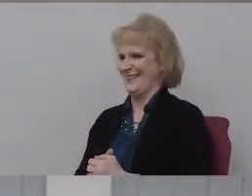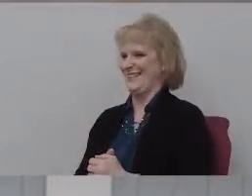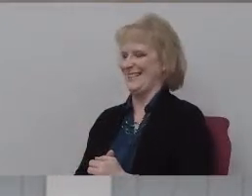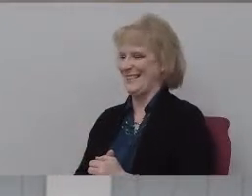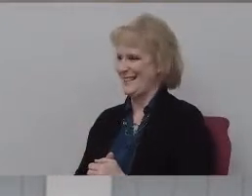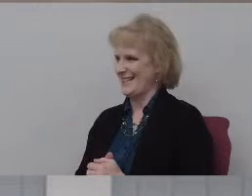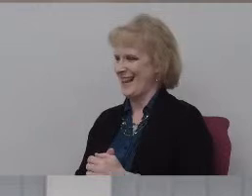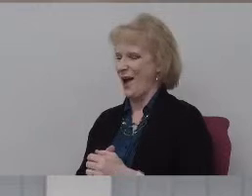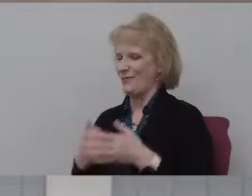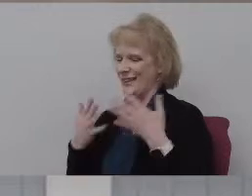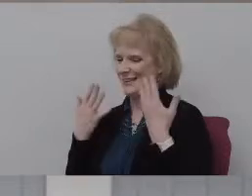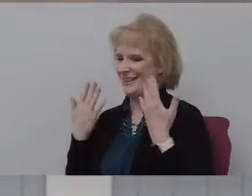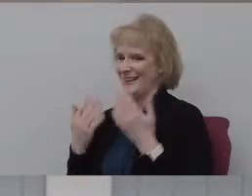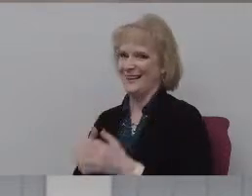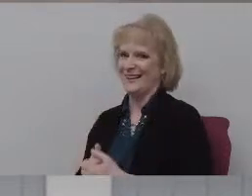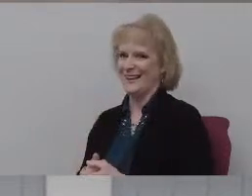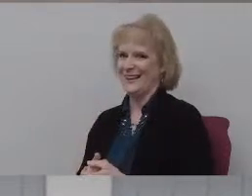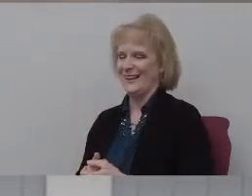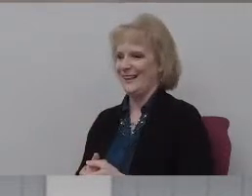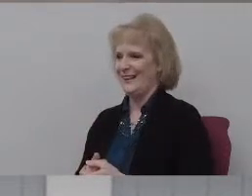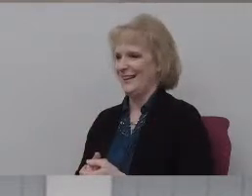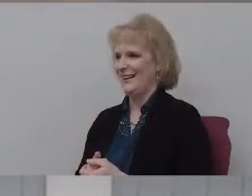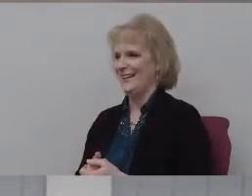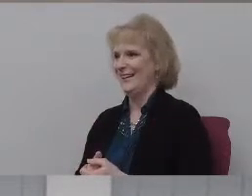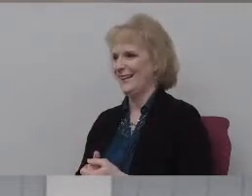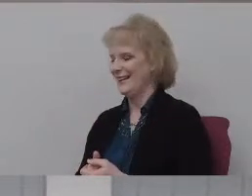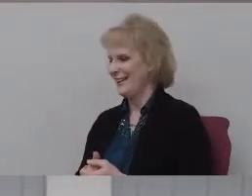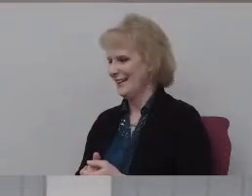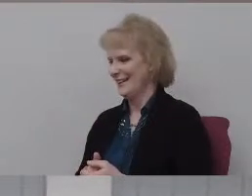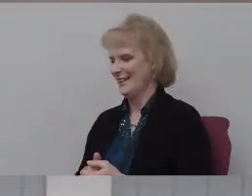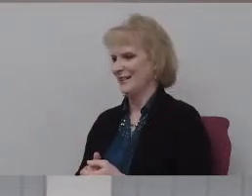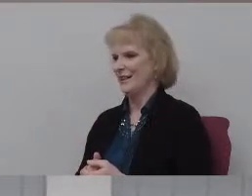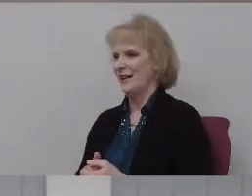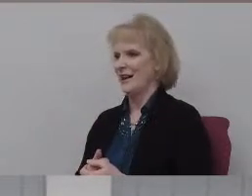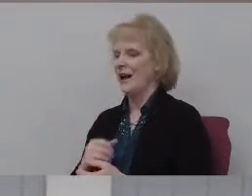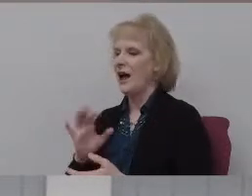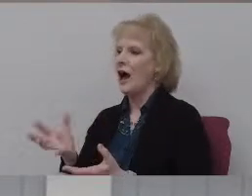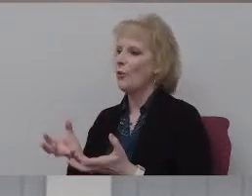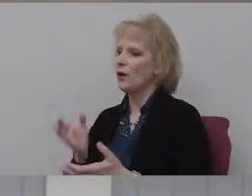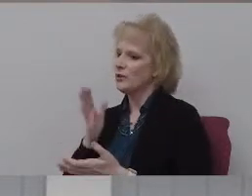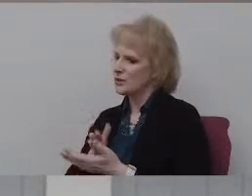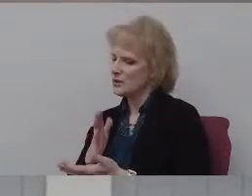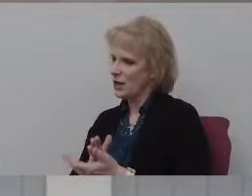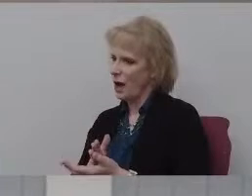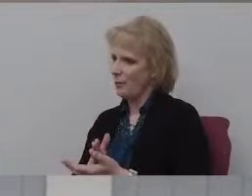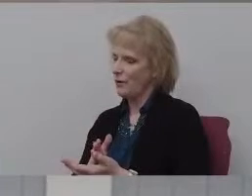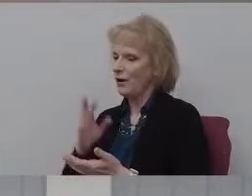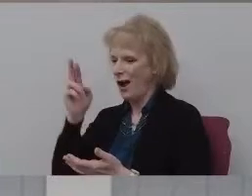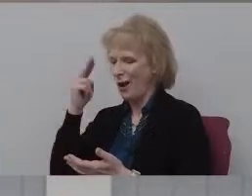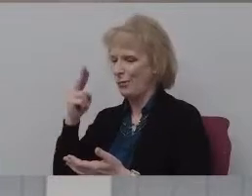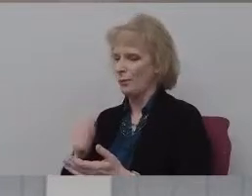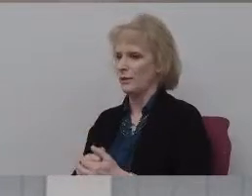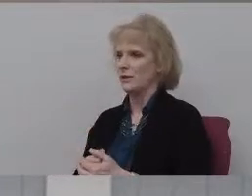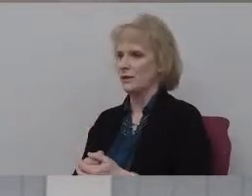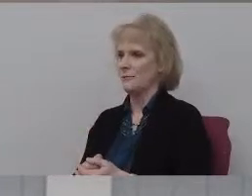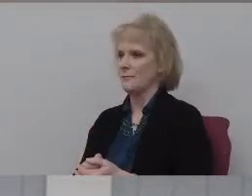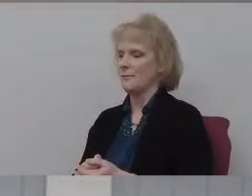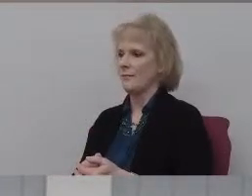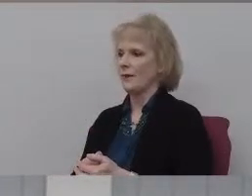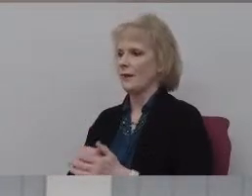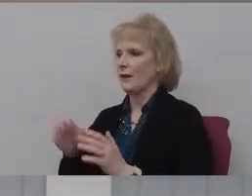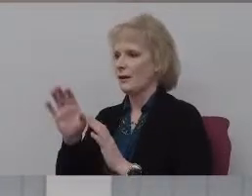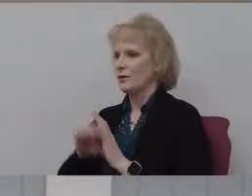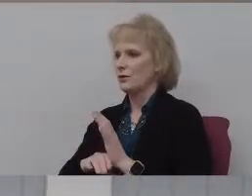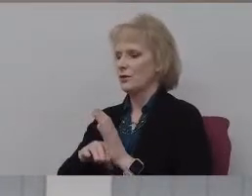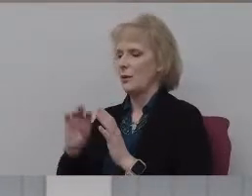We'll get there. I'm pretty sure we'll get there. So, but I do want to kind of stop on purpose where I'm going to stop. So, 2